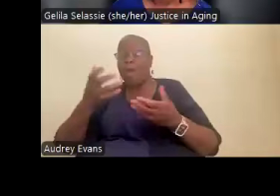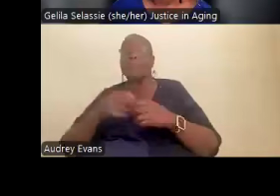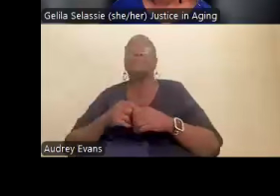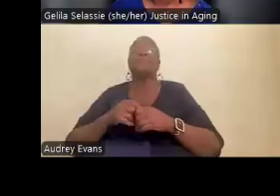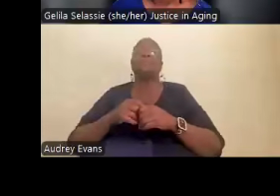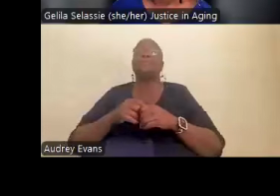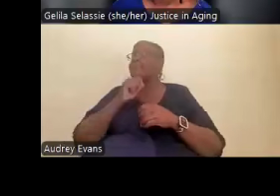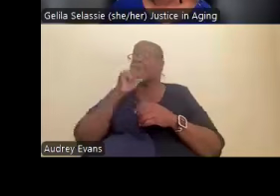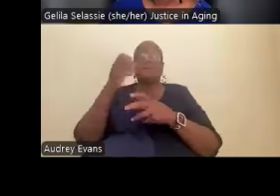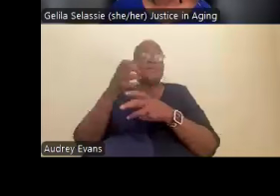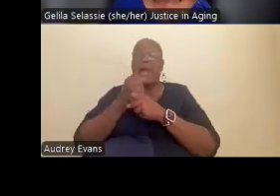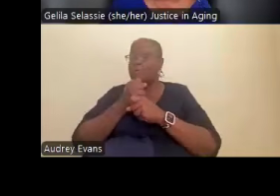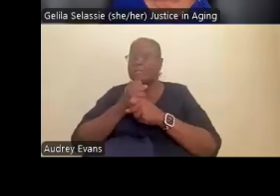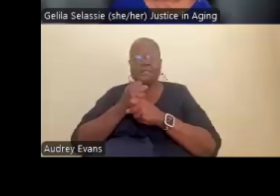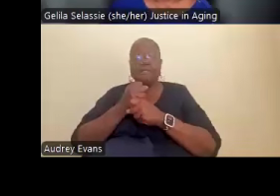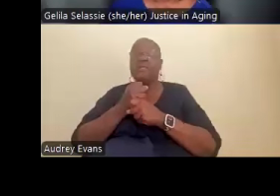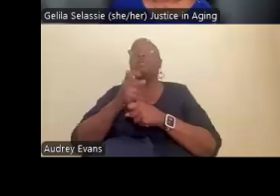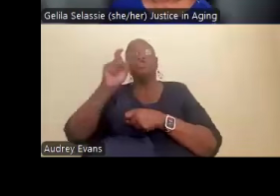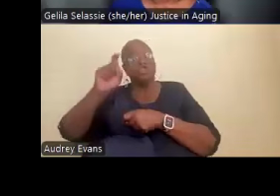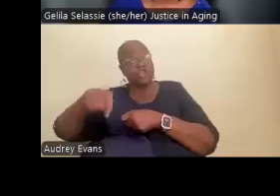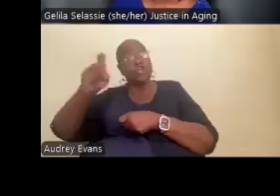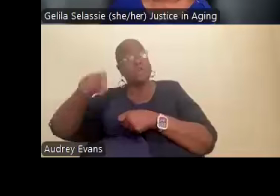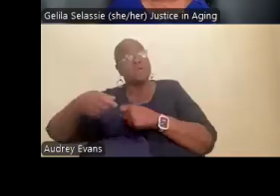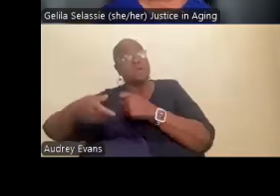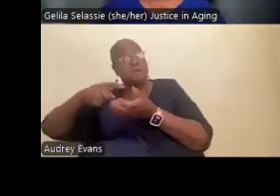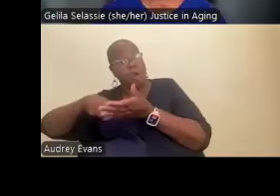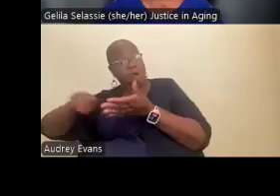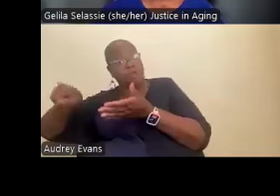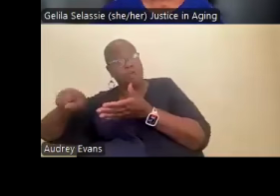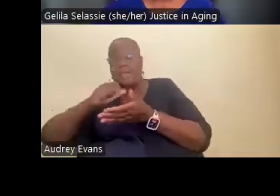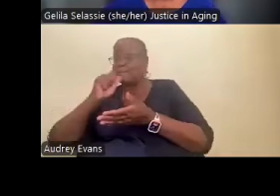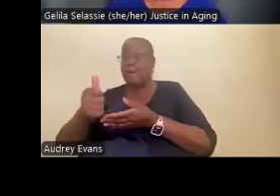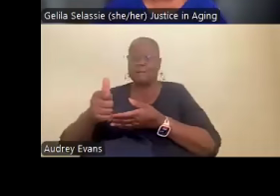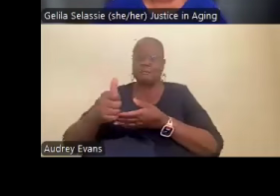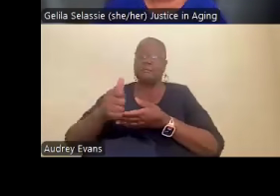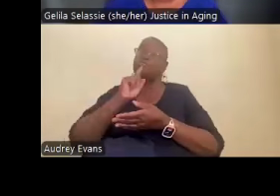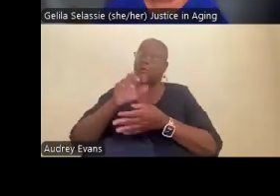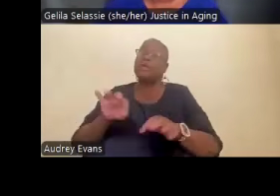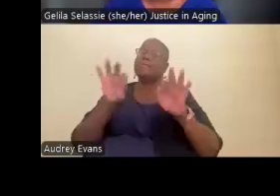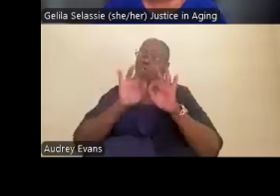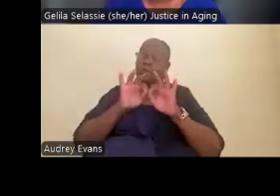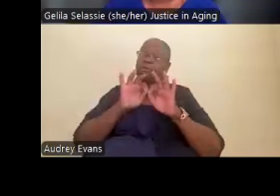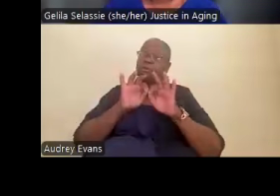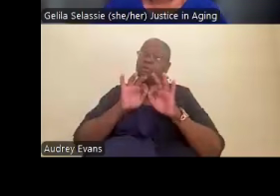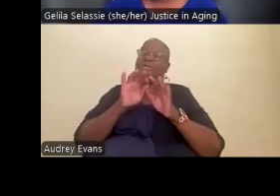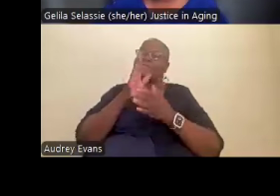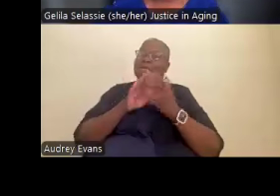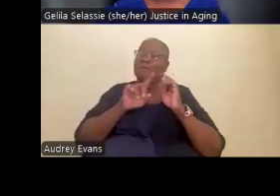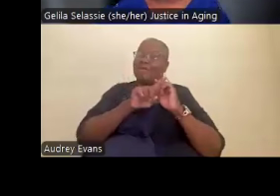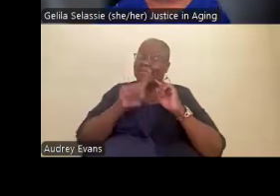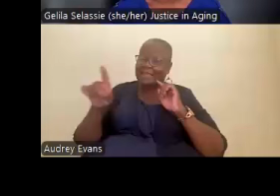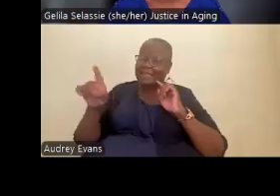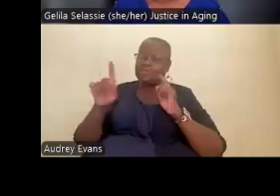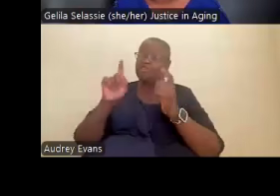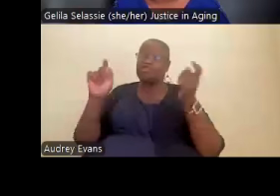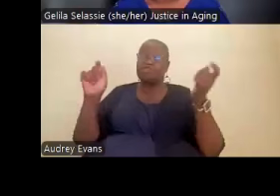not should have been covered and was not. So that's really important to note as well, is some of these major changes